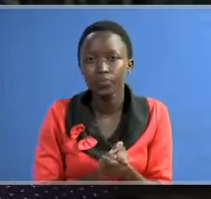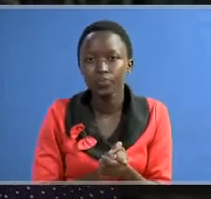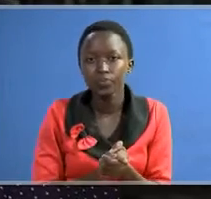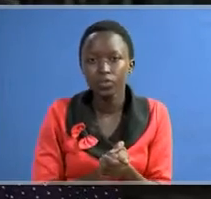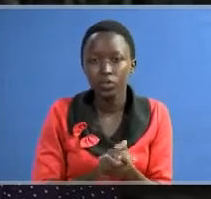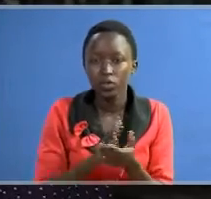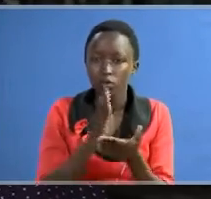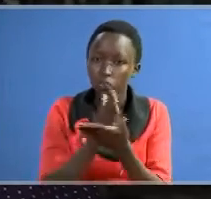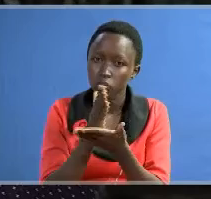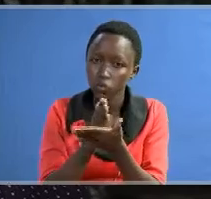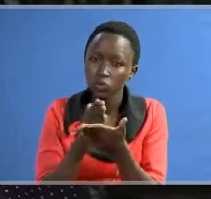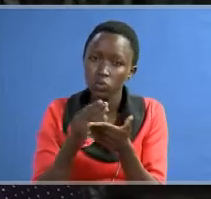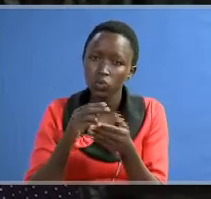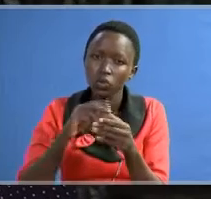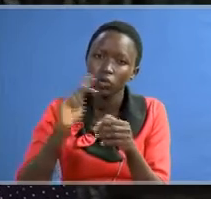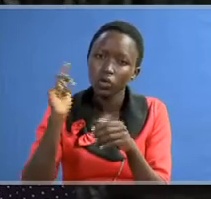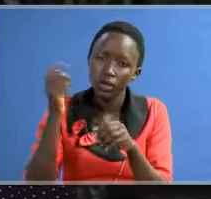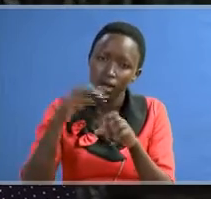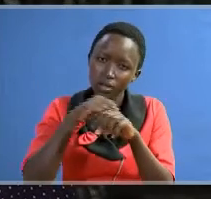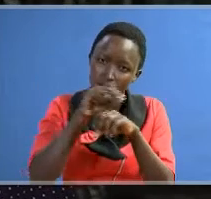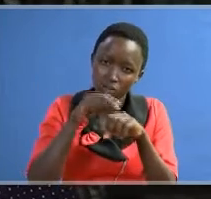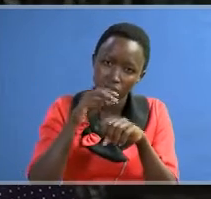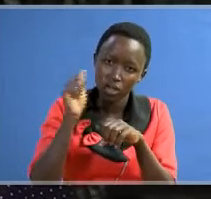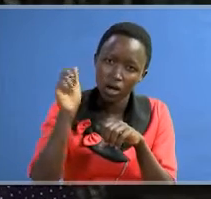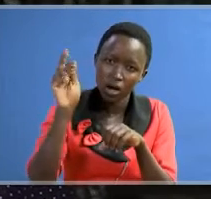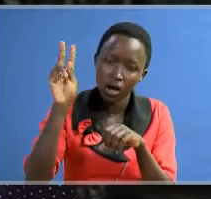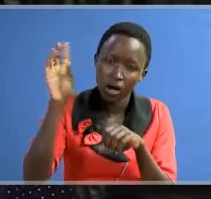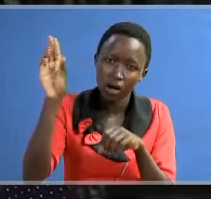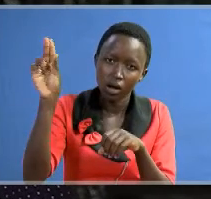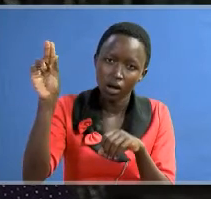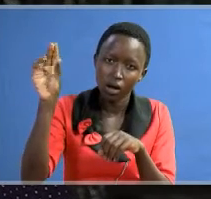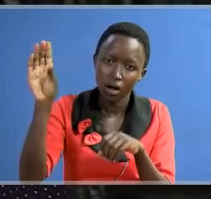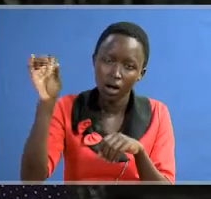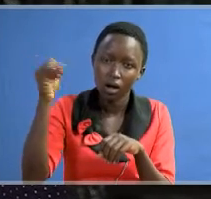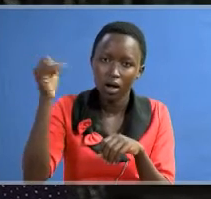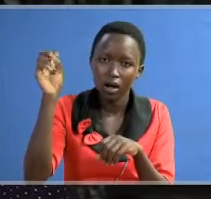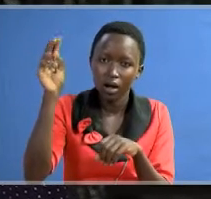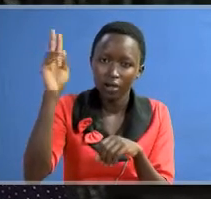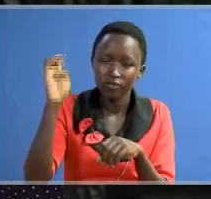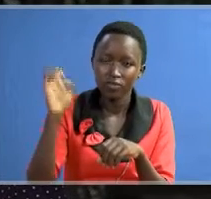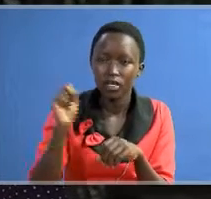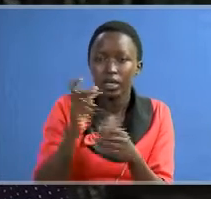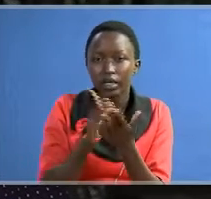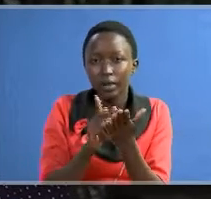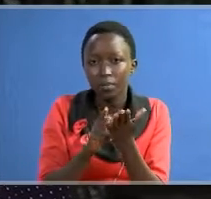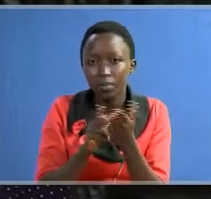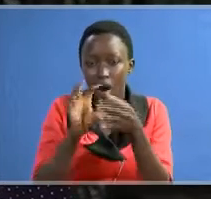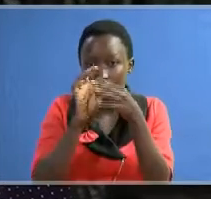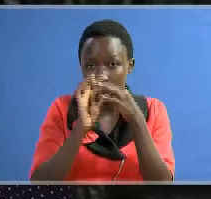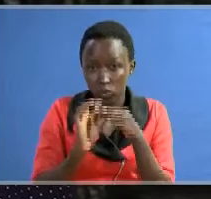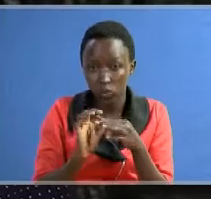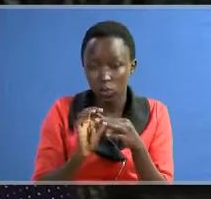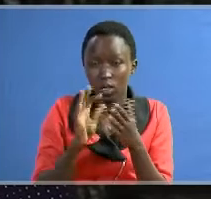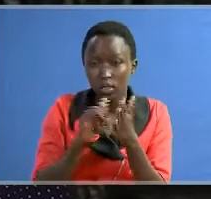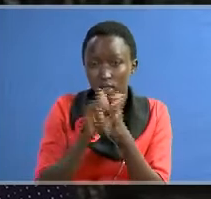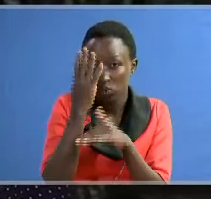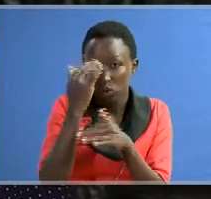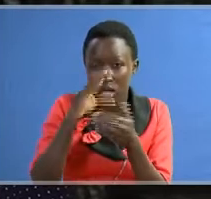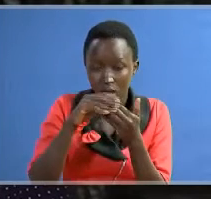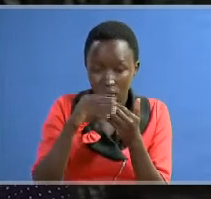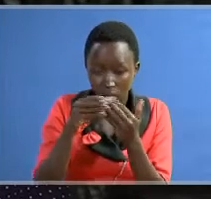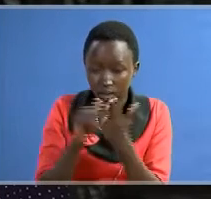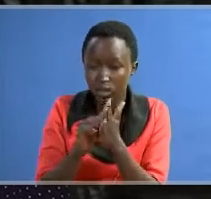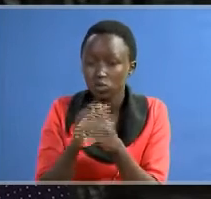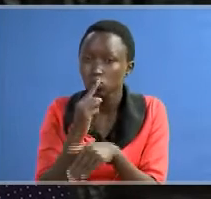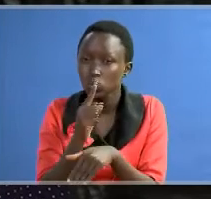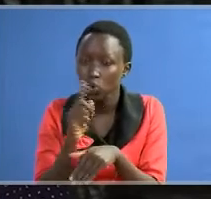Yeah, of course, the National Archives preserves also the cultural aspect, and that's why it was created, and